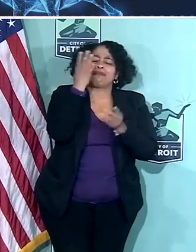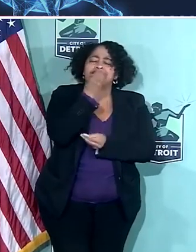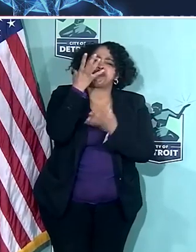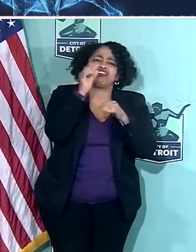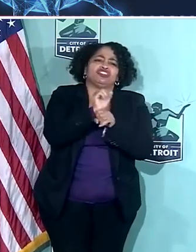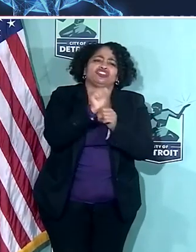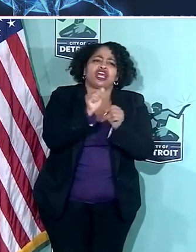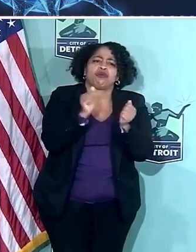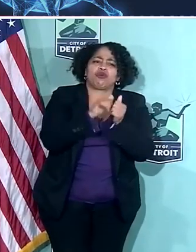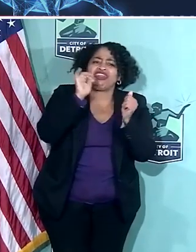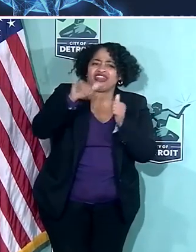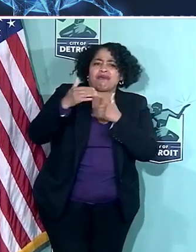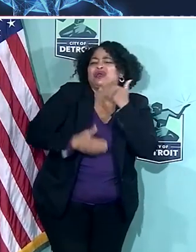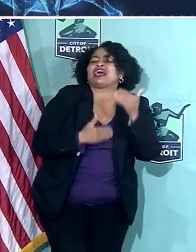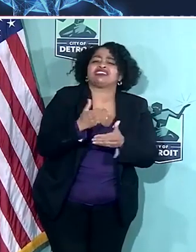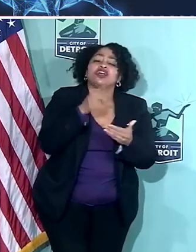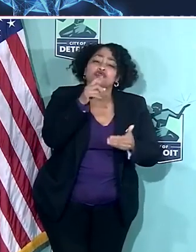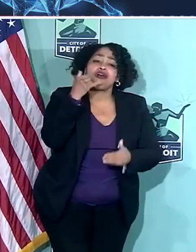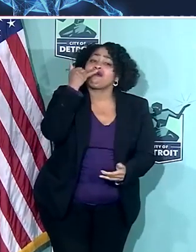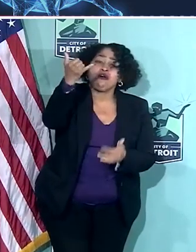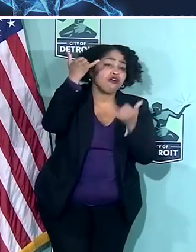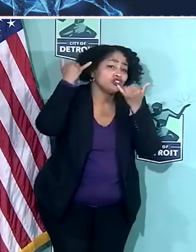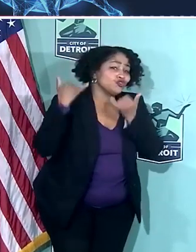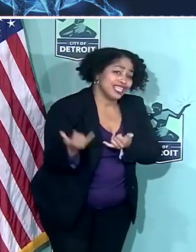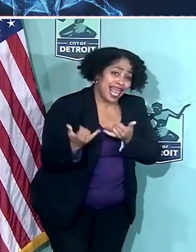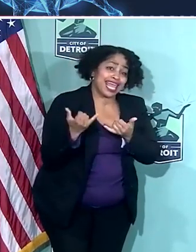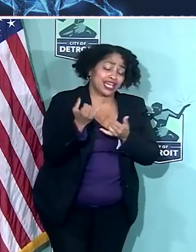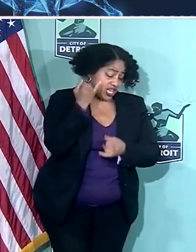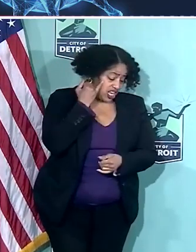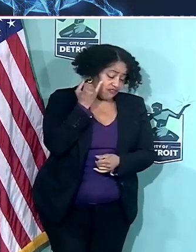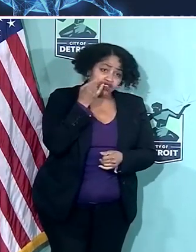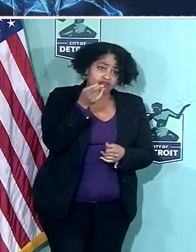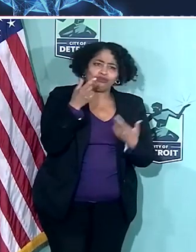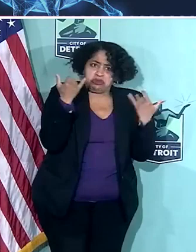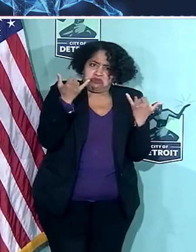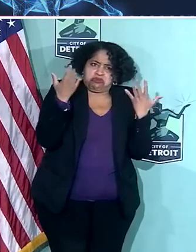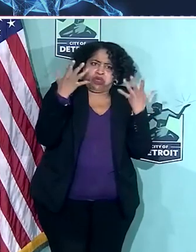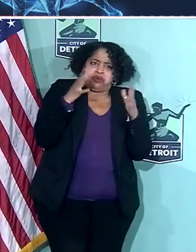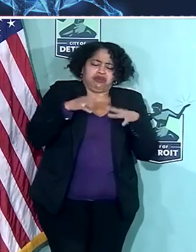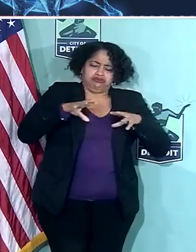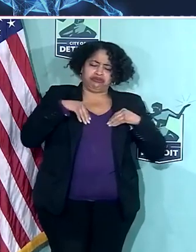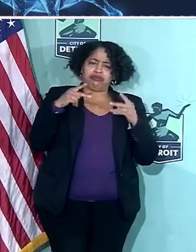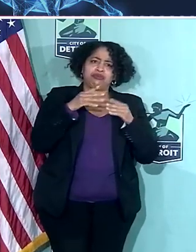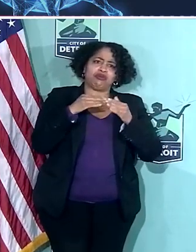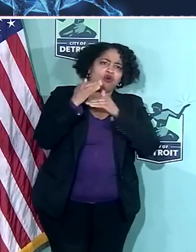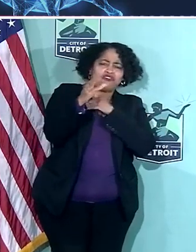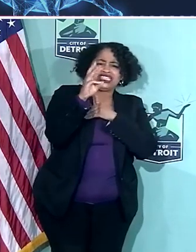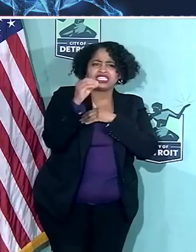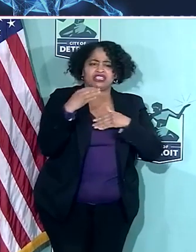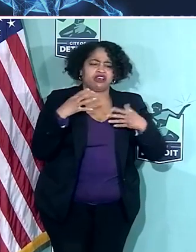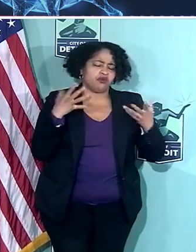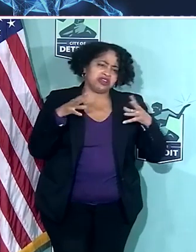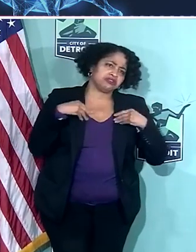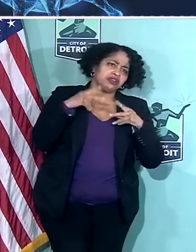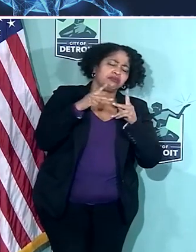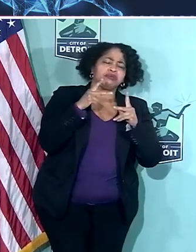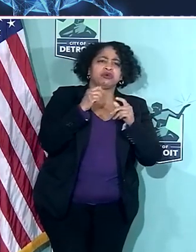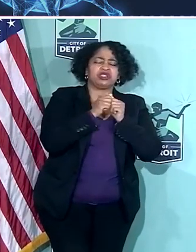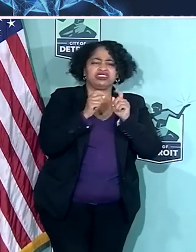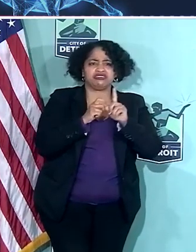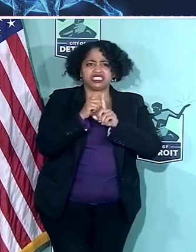call today, and if we're already taking everybody over 60, we're already taking workers, we're already taking people with